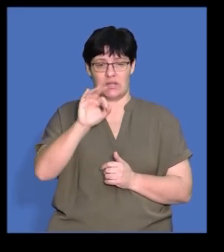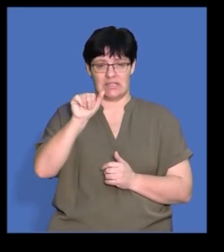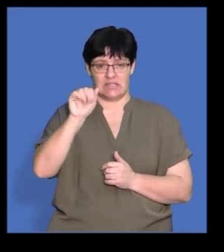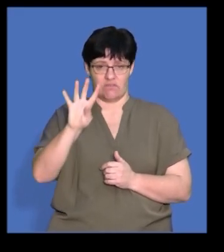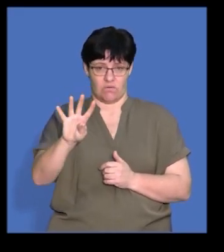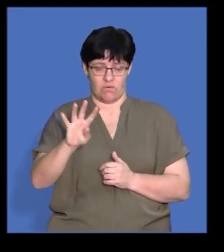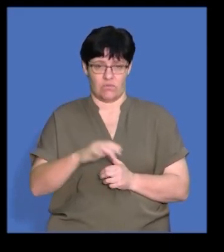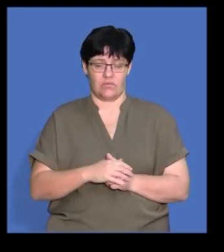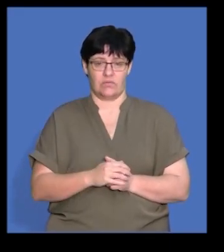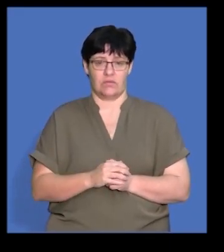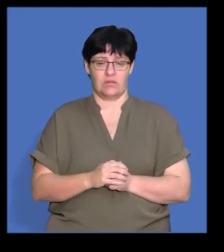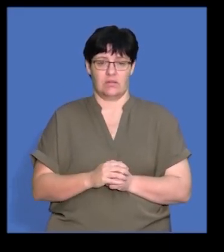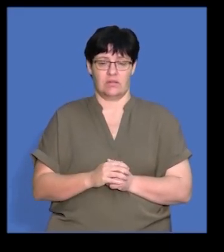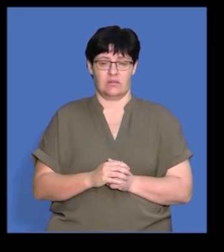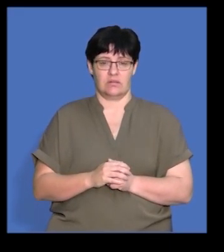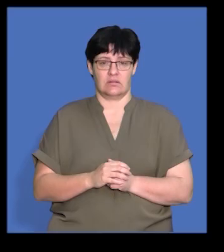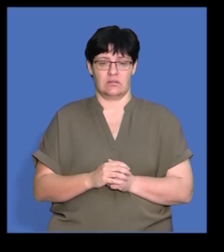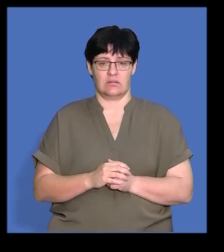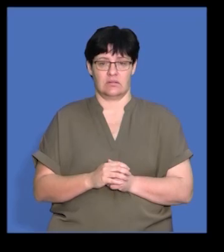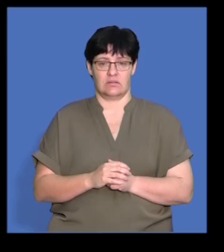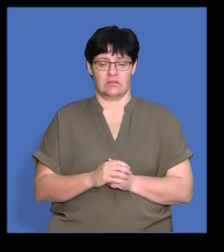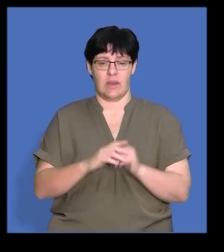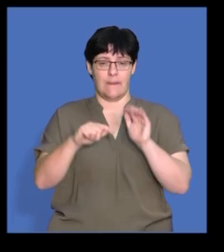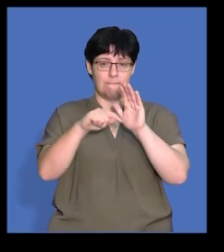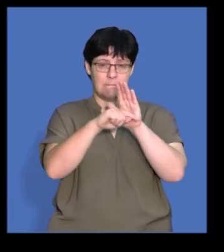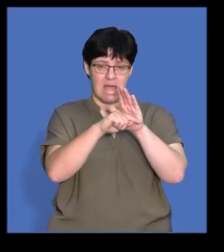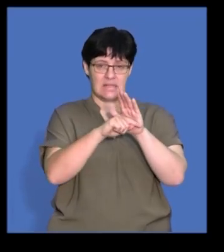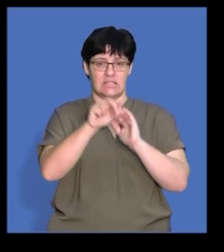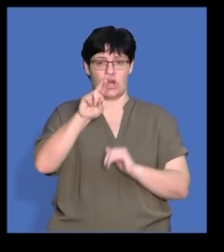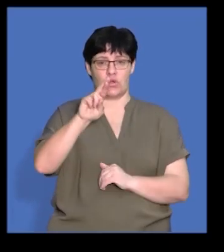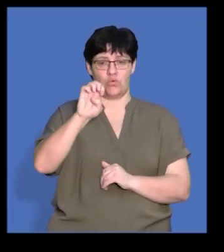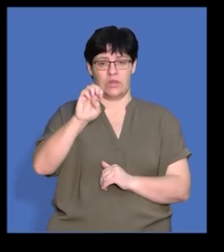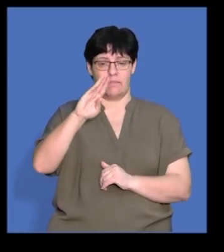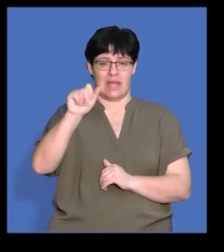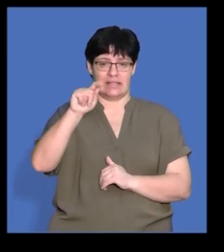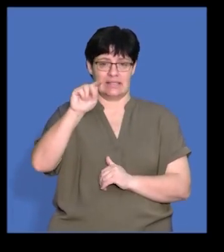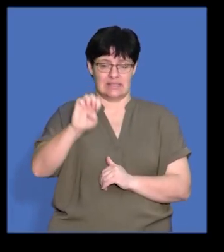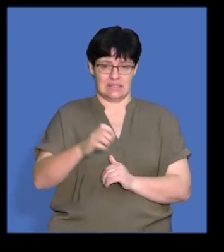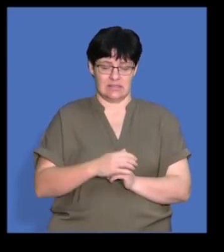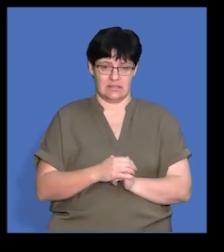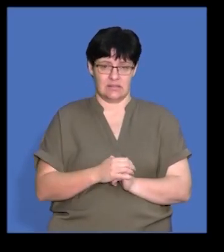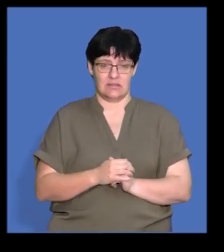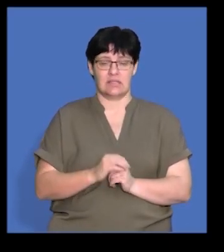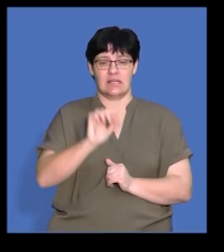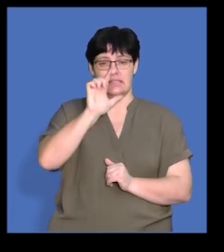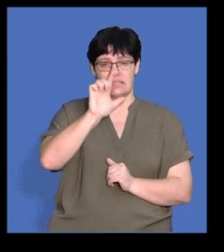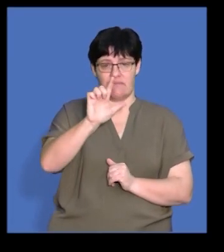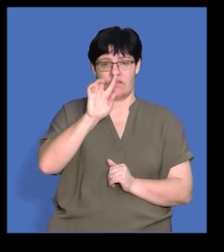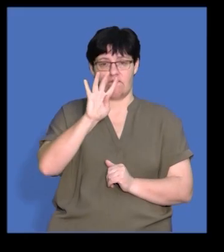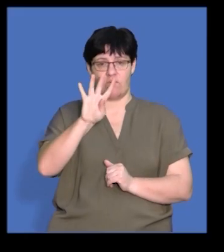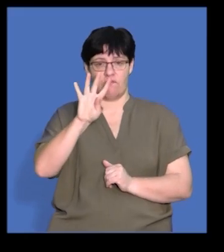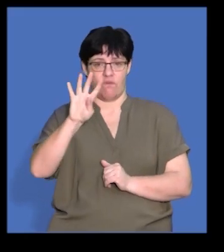2,045,364. We're going to minus the rebate, which was our